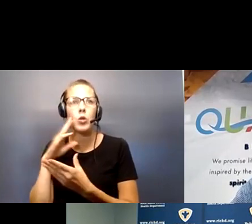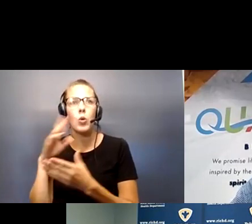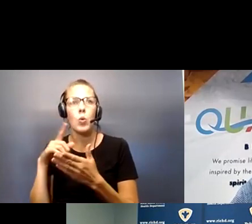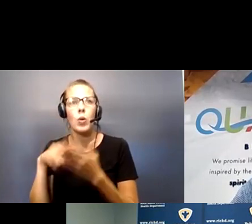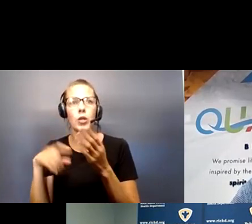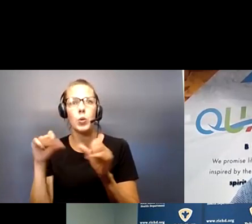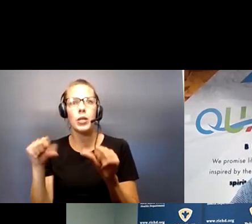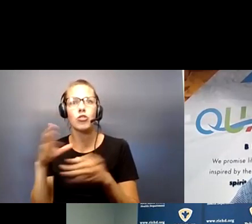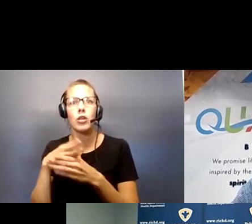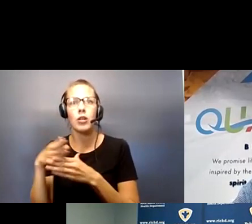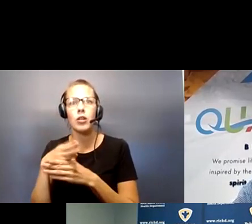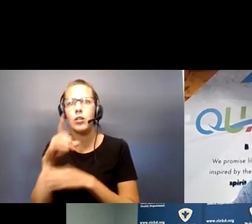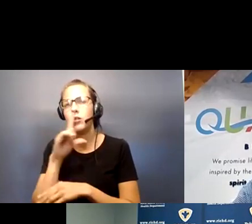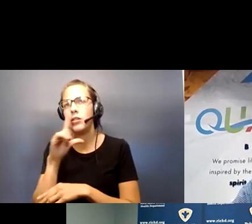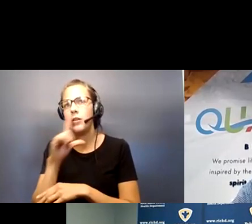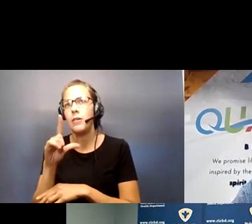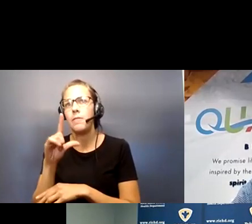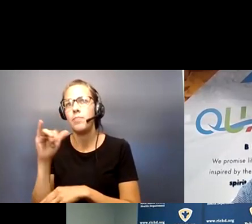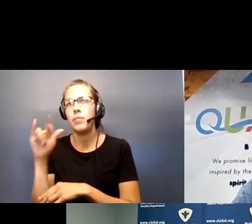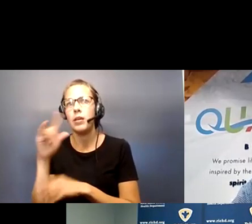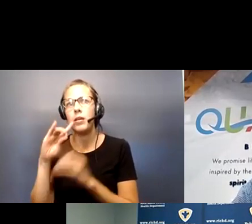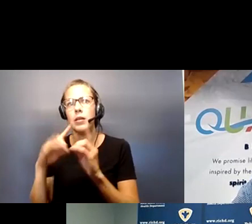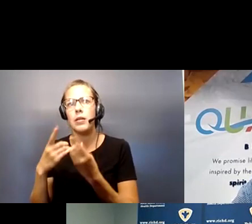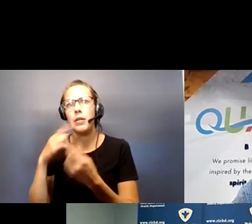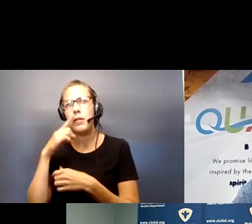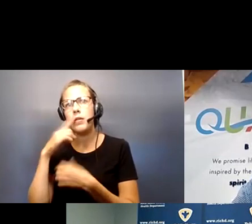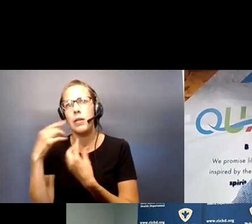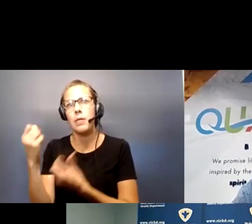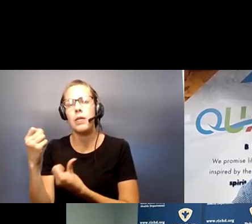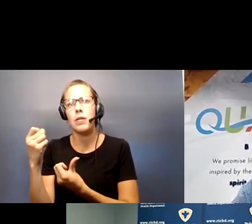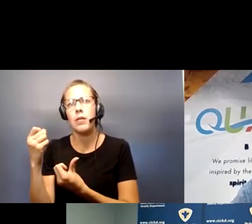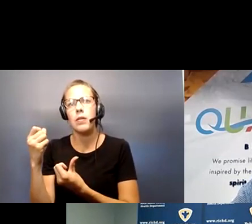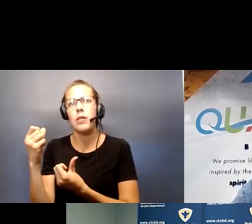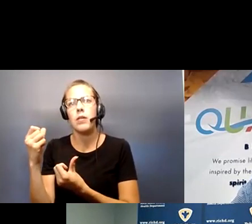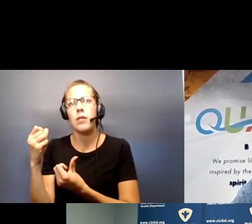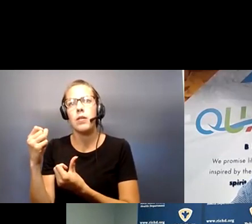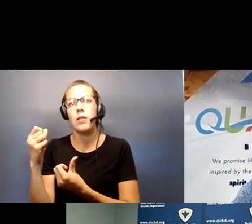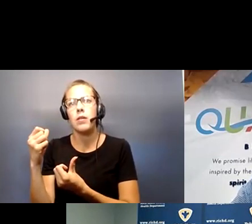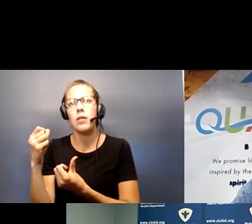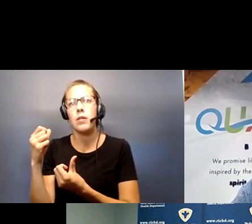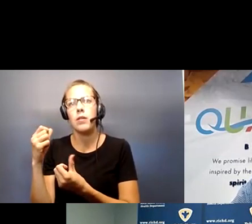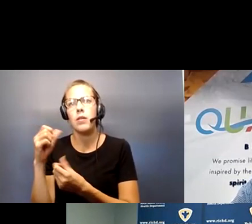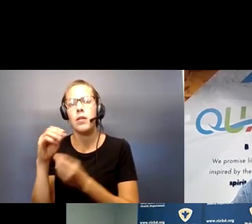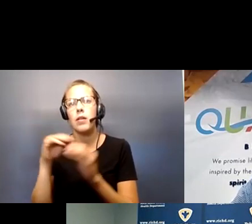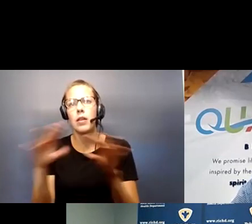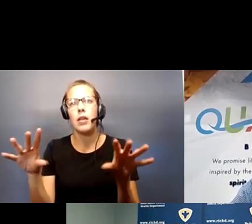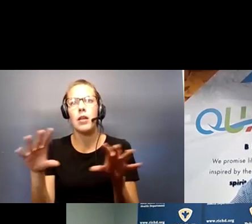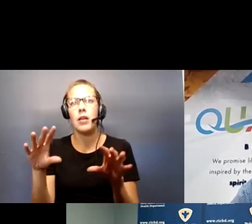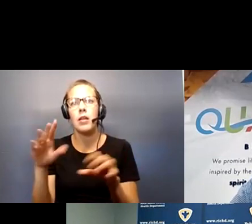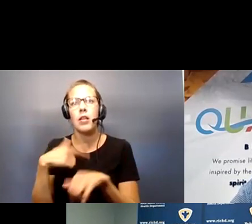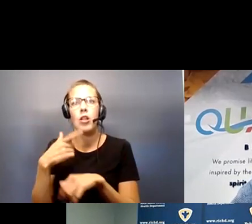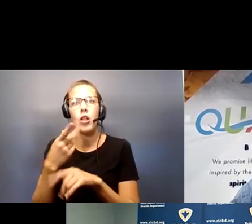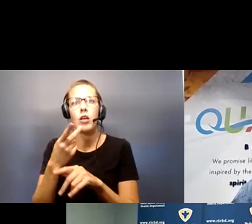share. Sure. So the Illinois Department of Public Health has made the outbreak information on long-term